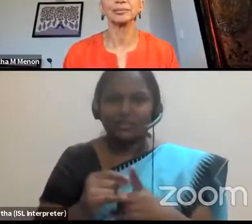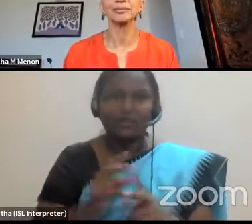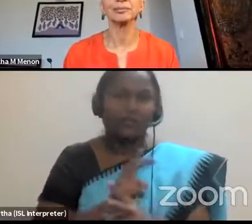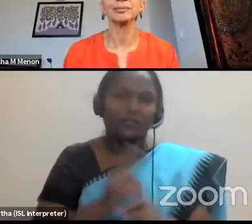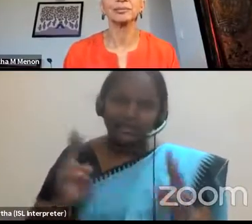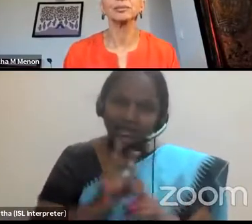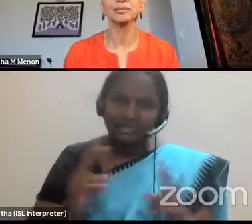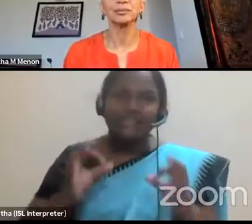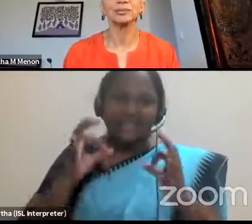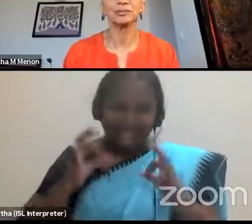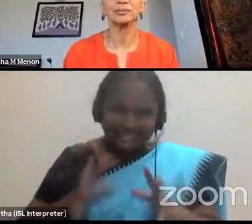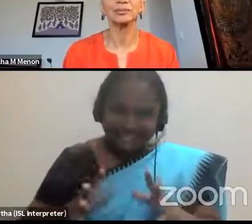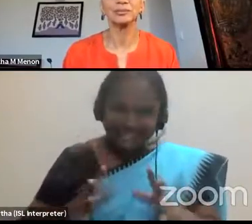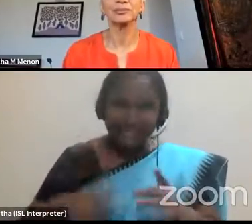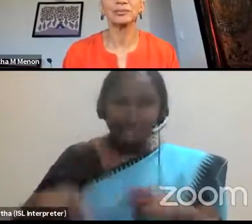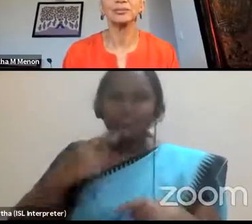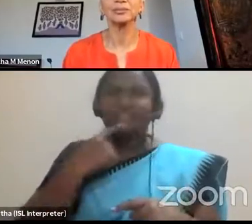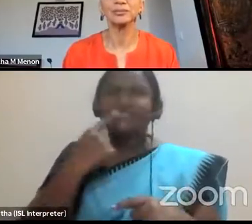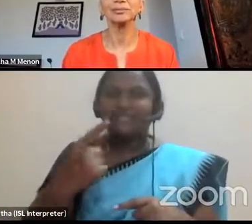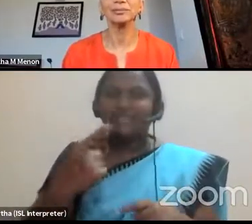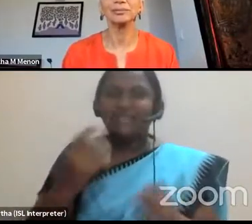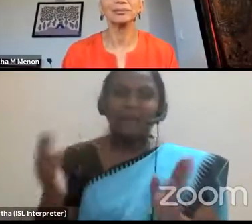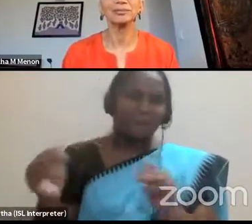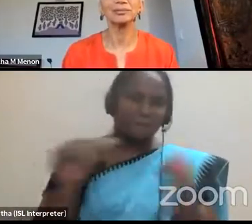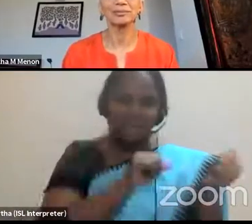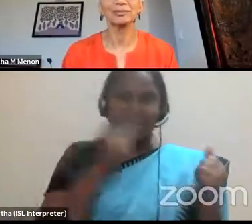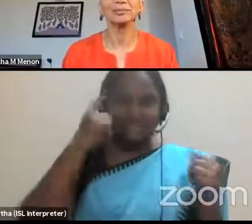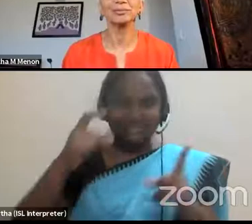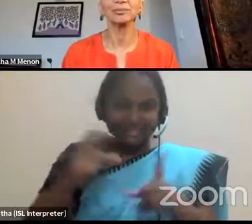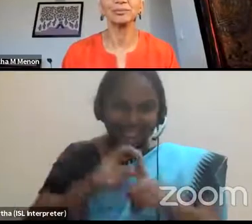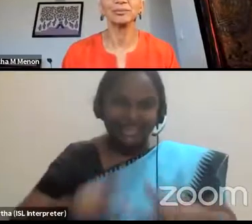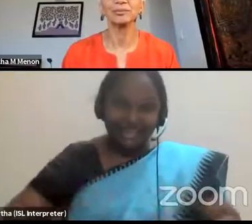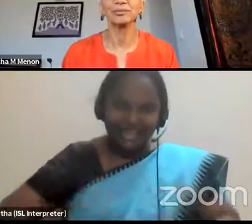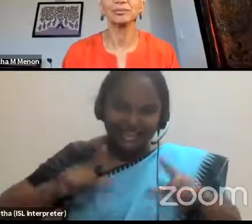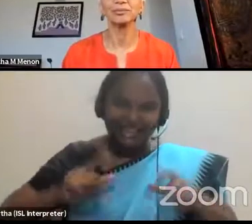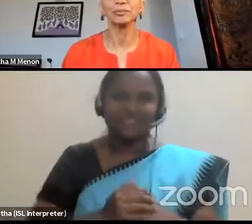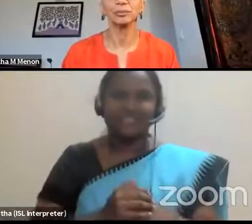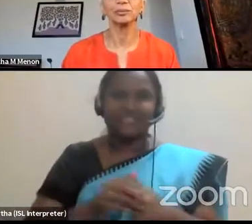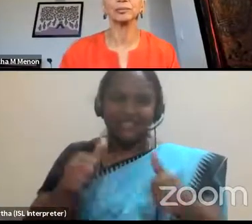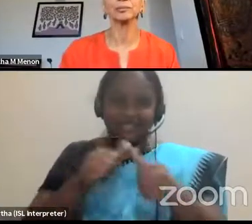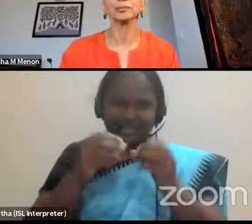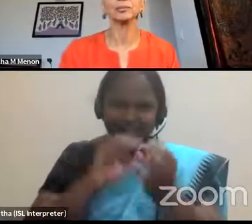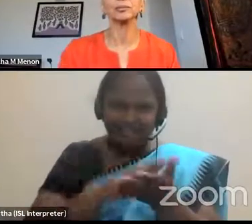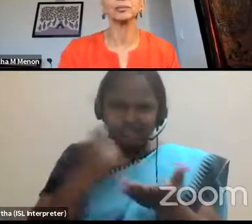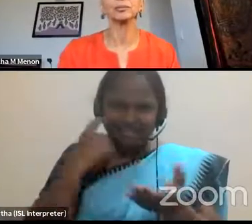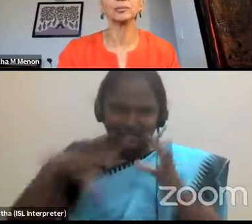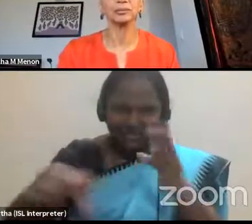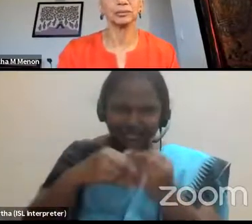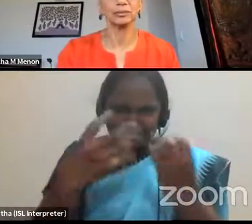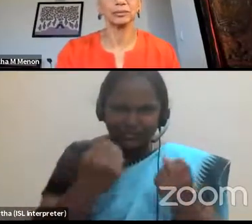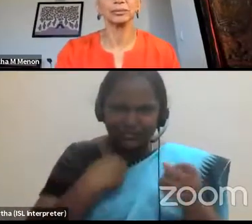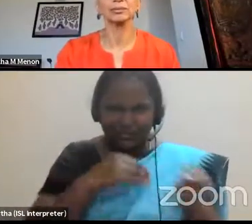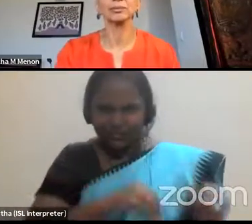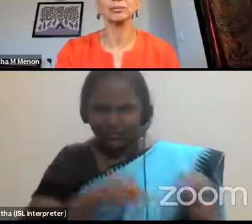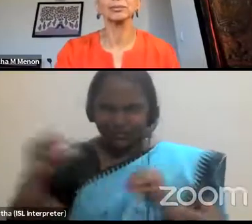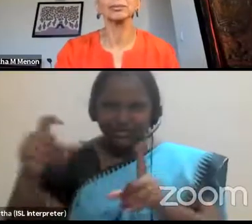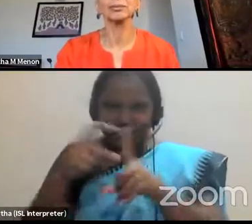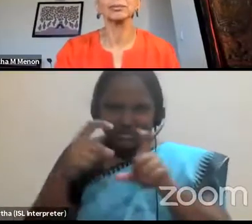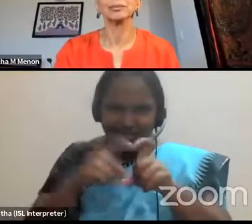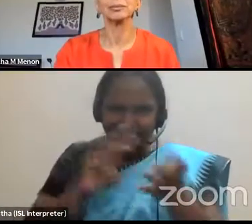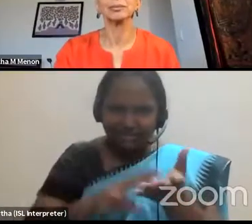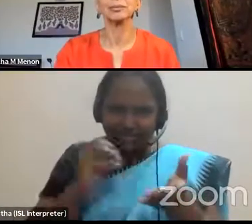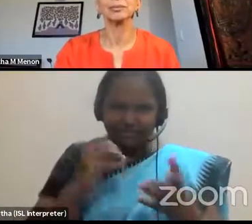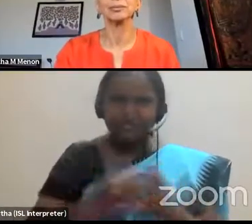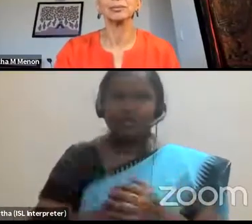very real Hussain coming back to digital life. So Abhishek, anything else you want to add before we go to the demo?